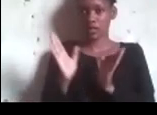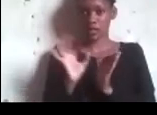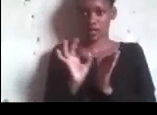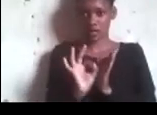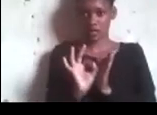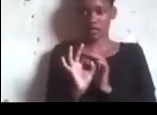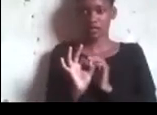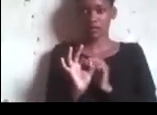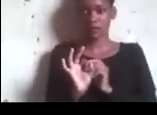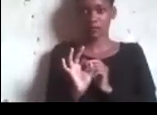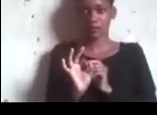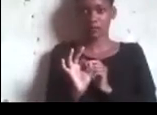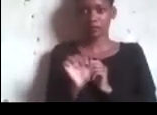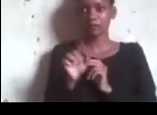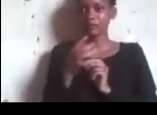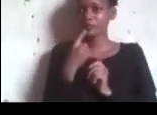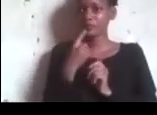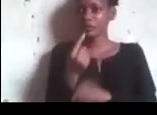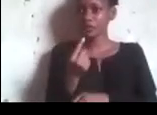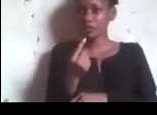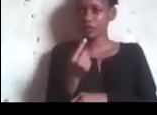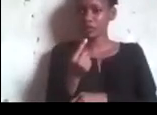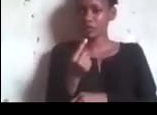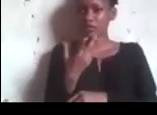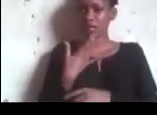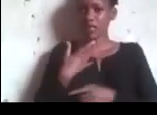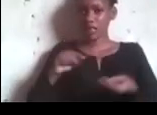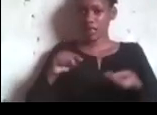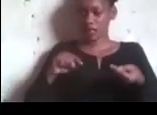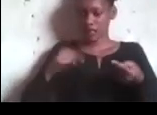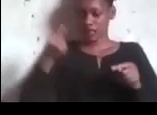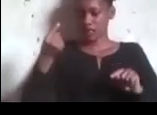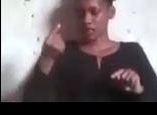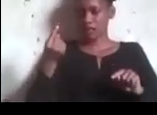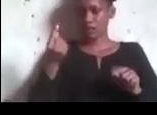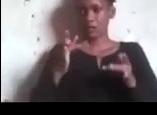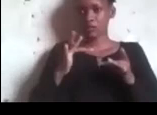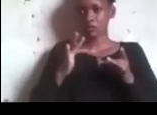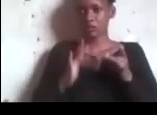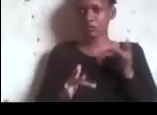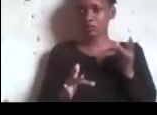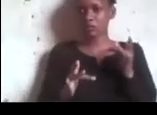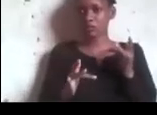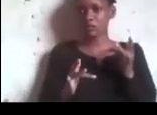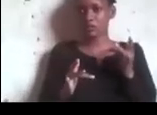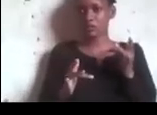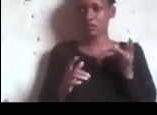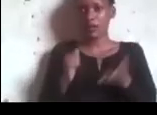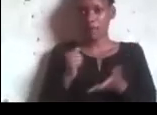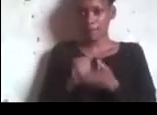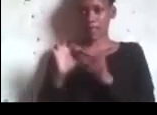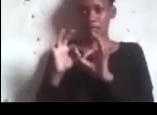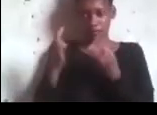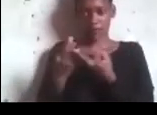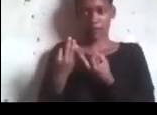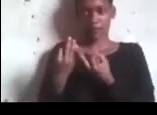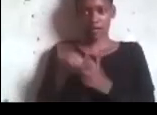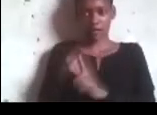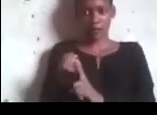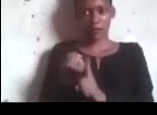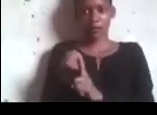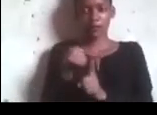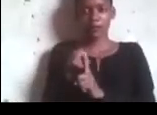21.3a says that the dispute must be referred to for mediation by a family advocate,